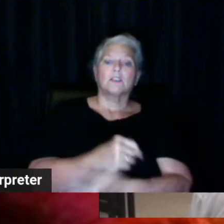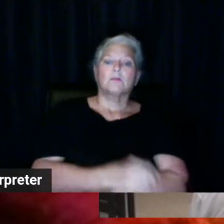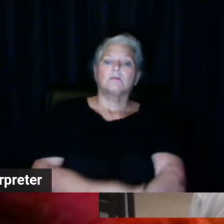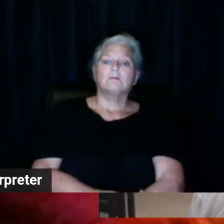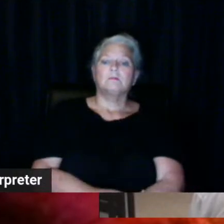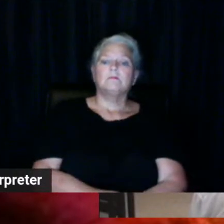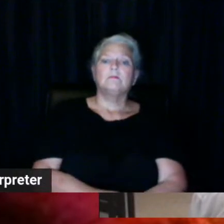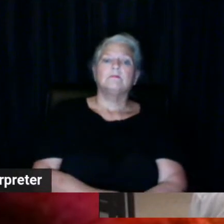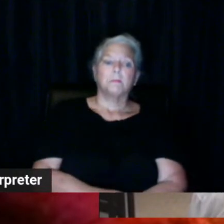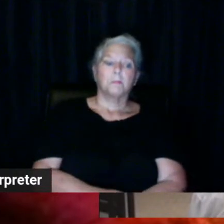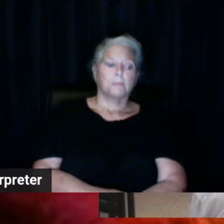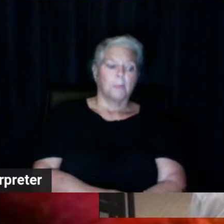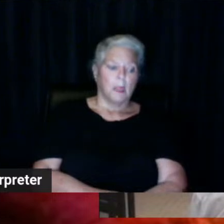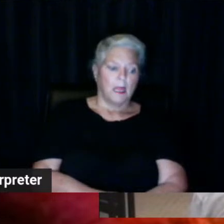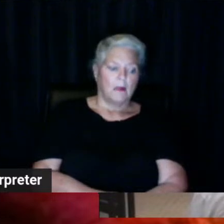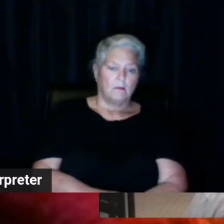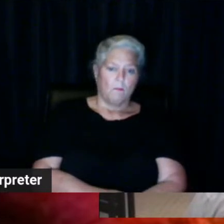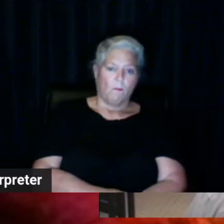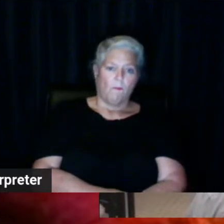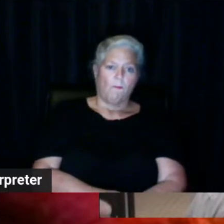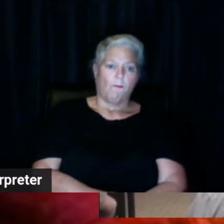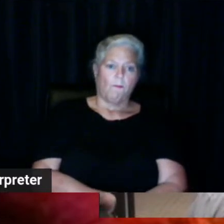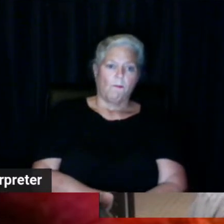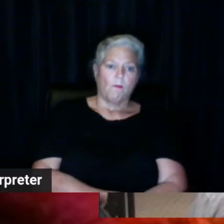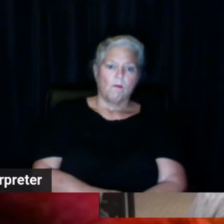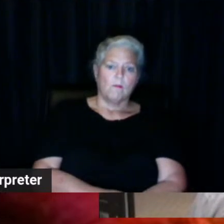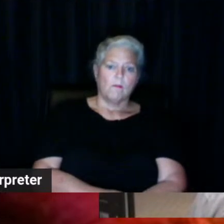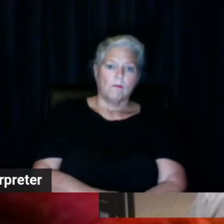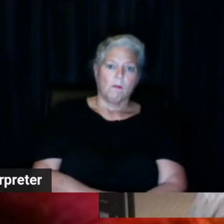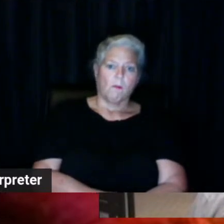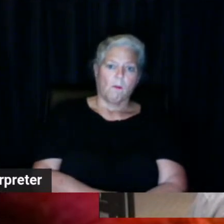you. Thank you, gentlemen. Thank you. Is Steve